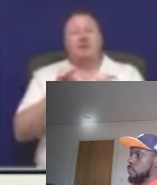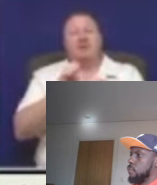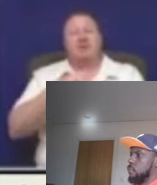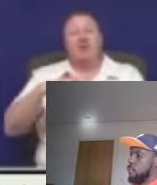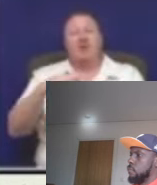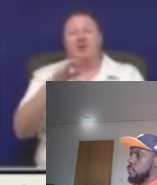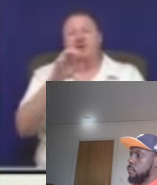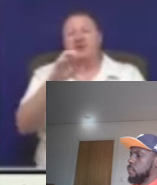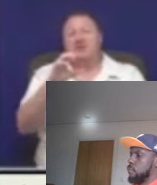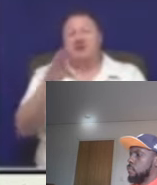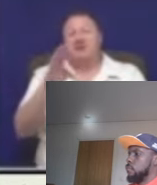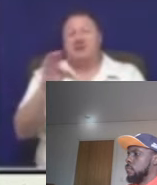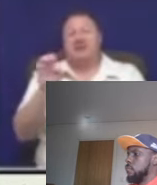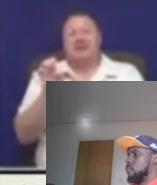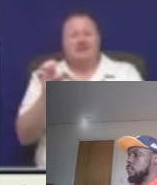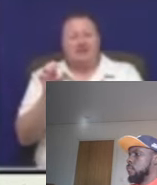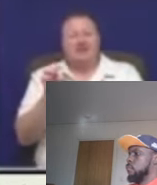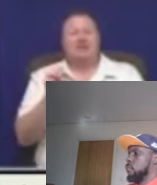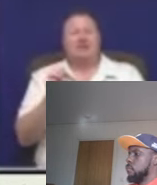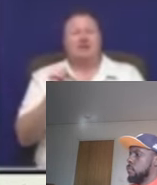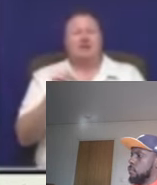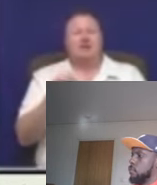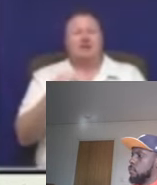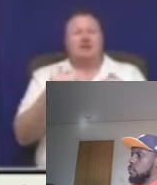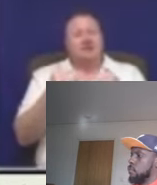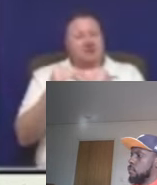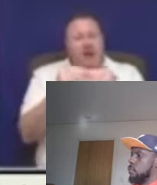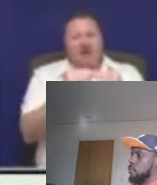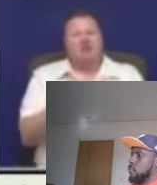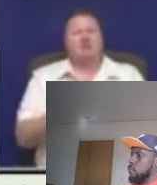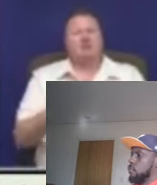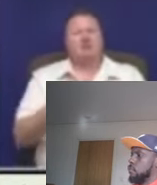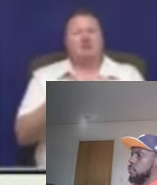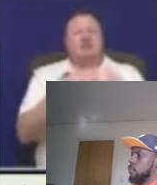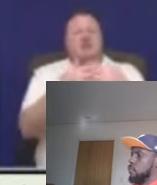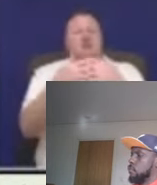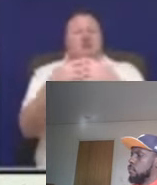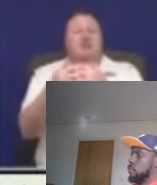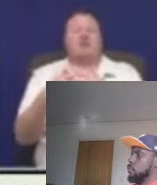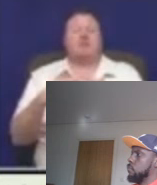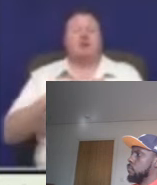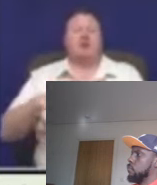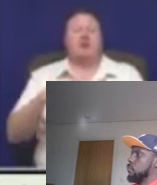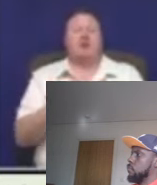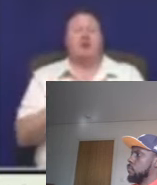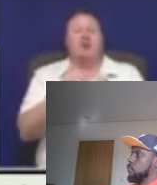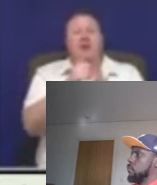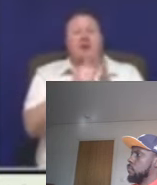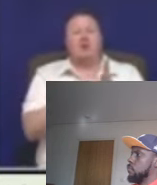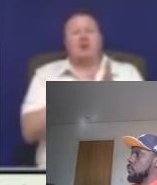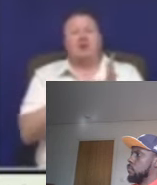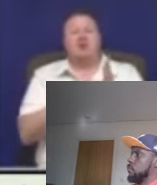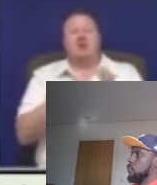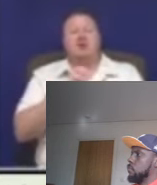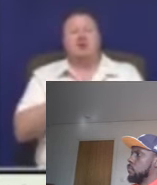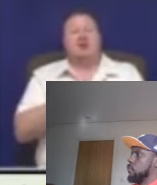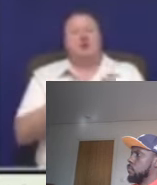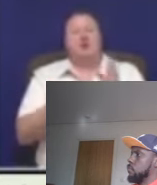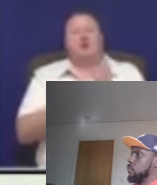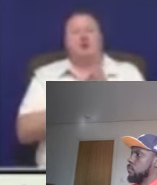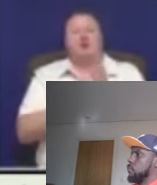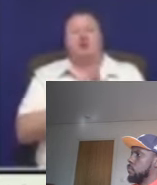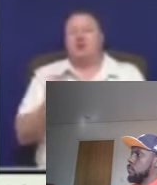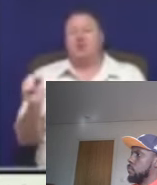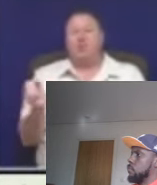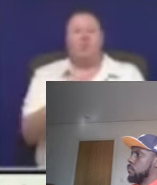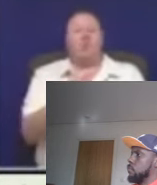CBE, to set mandatory standards across the sector. Legislation will require registration from all